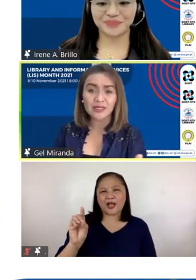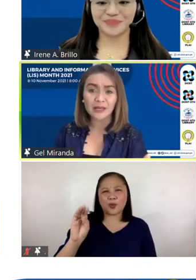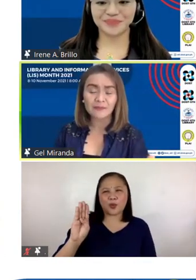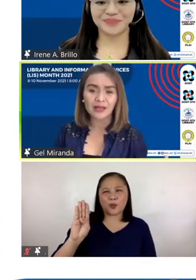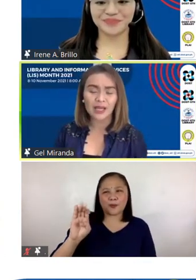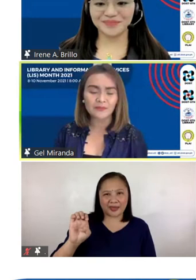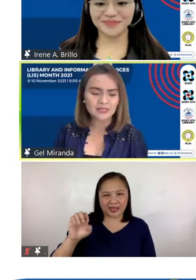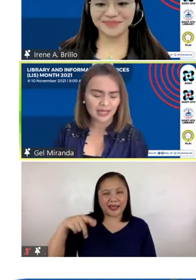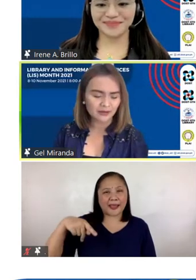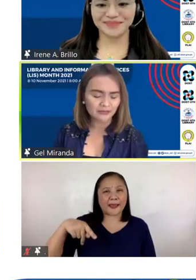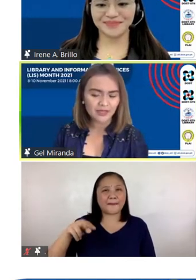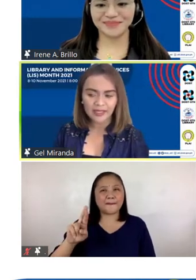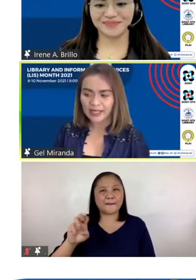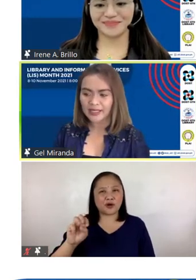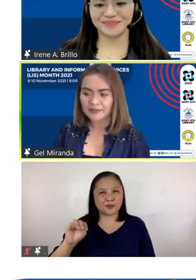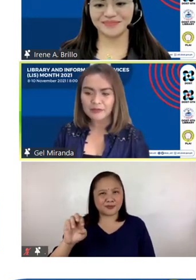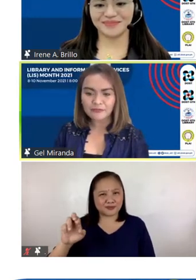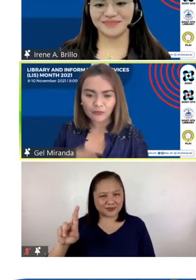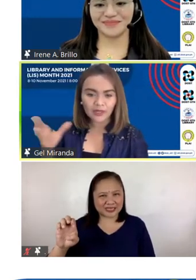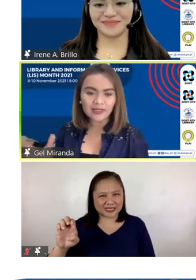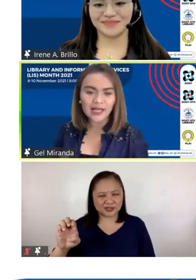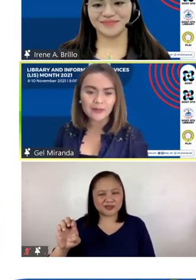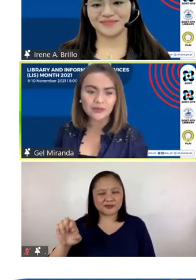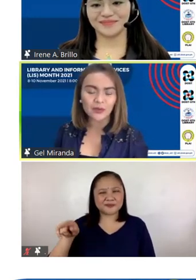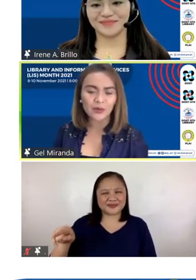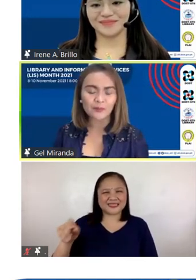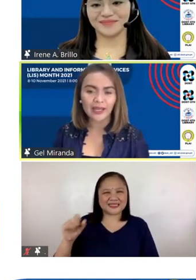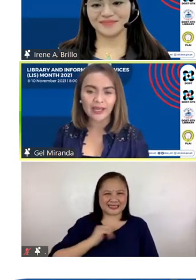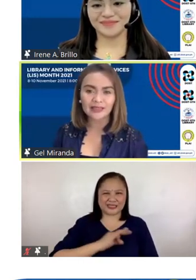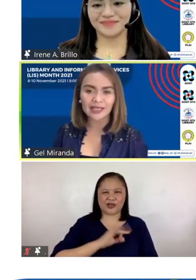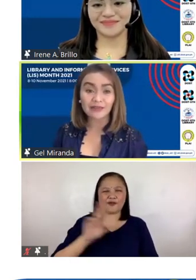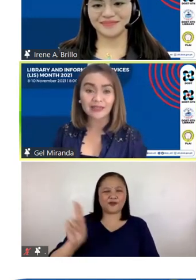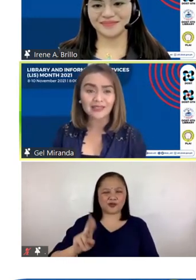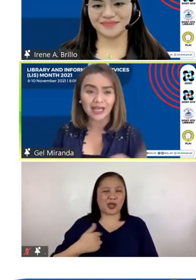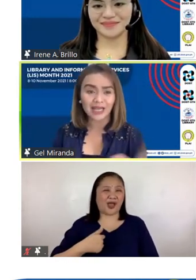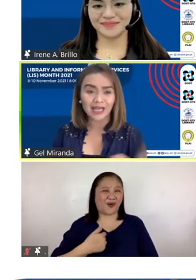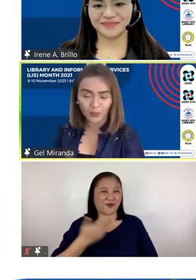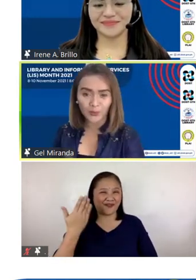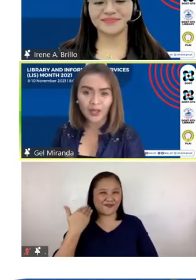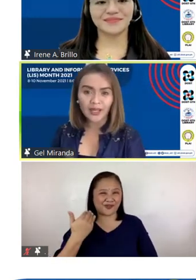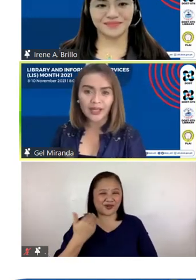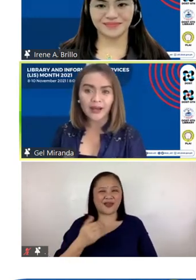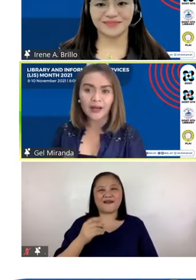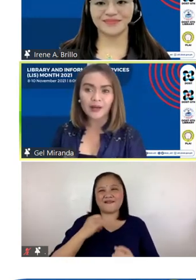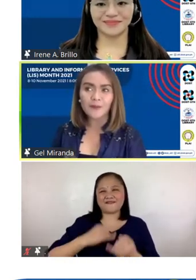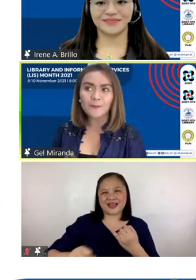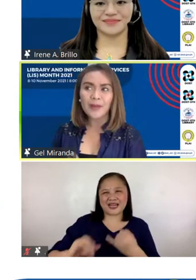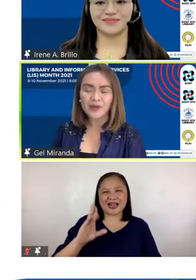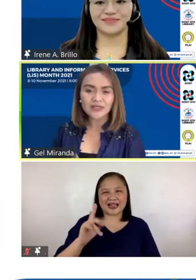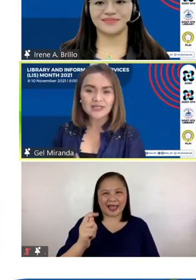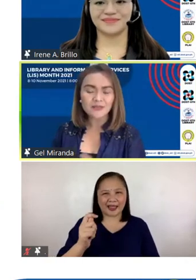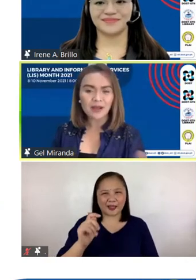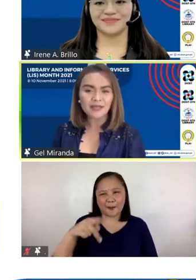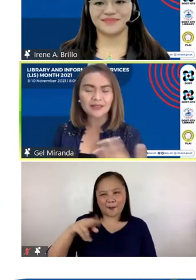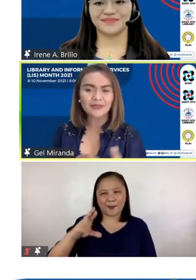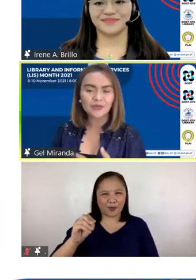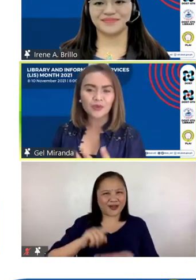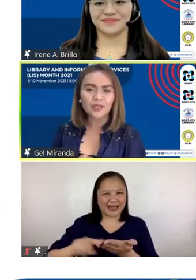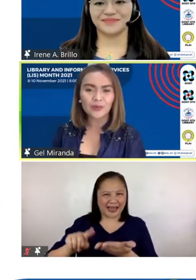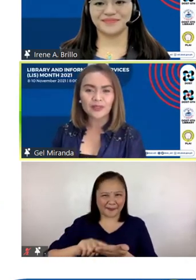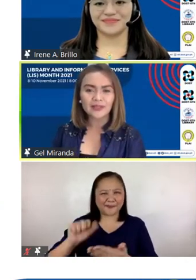po, yung ginagamit ng aming staff. And before, ang ginagamit ko ang pang-edit ay Final Cut Pro. Ngayon kasi may